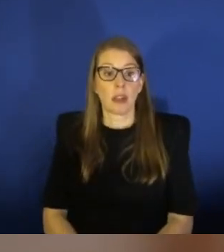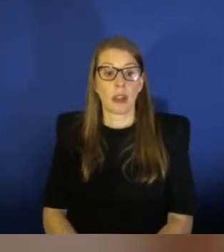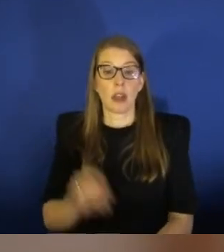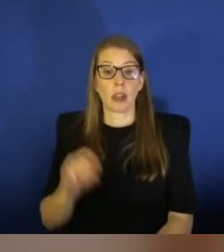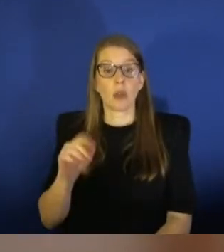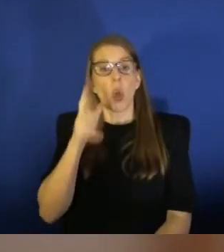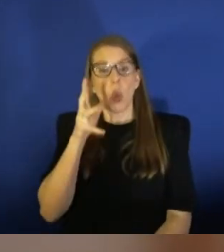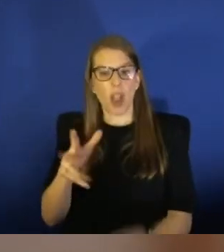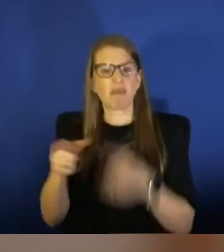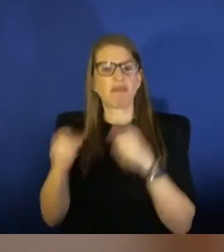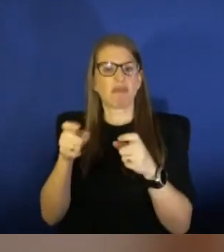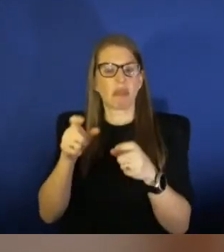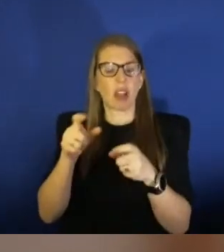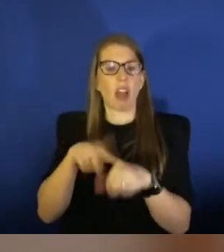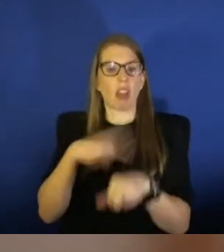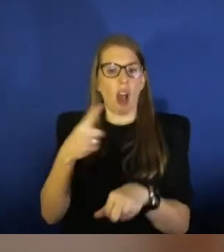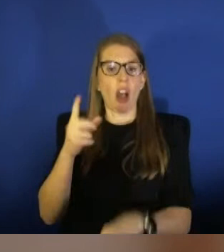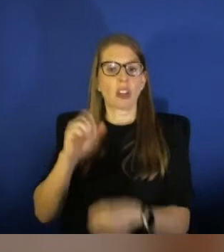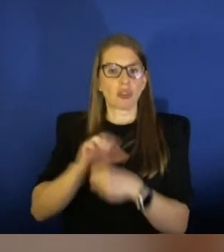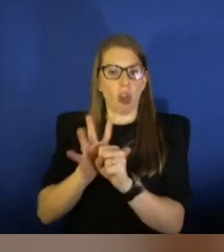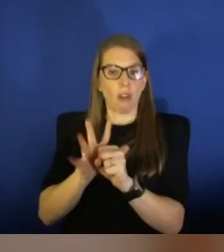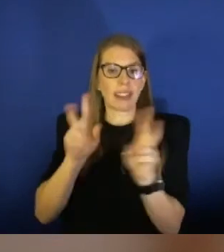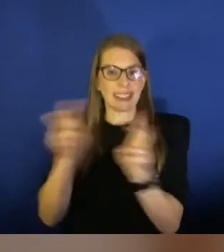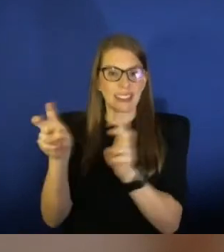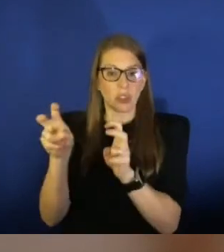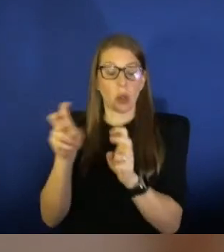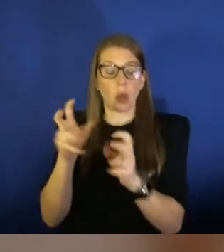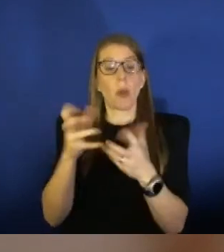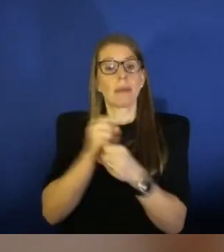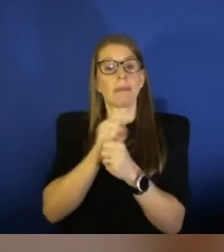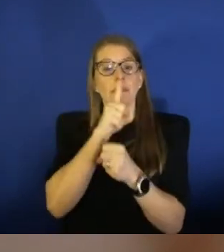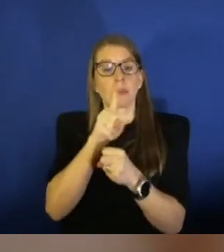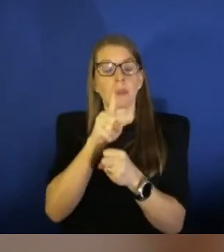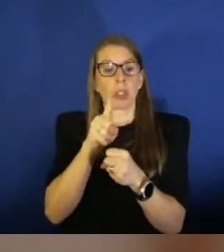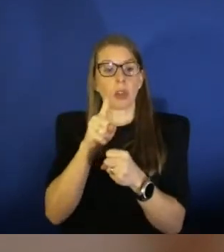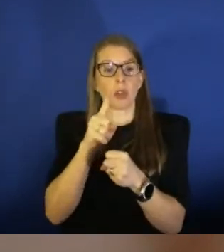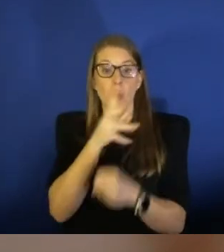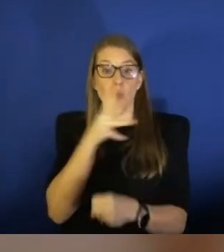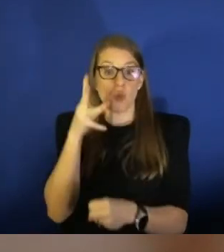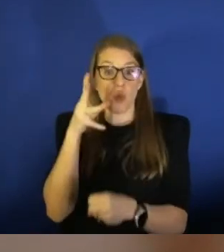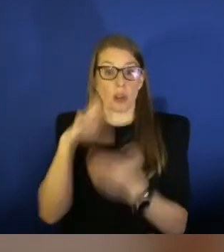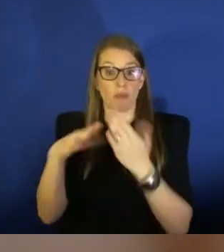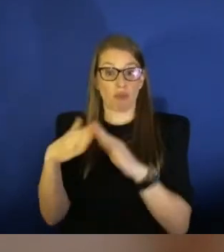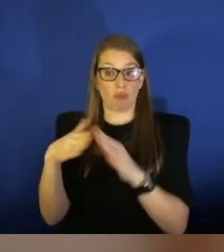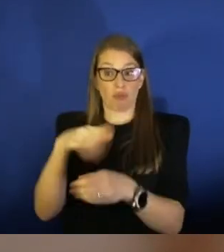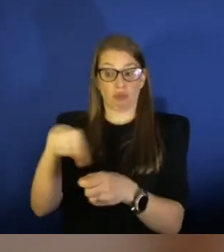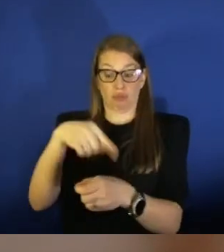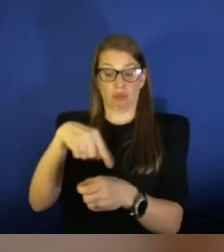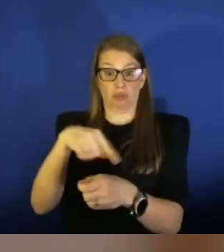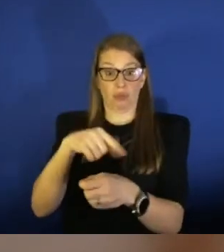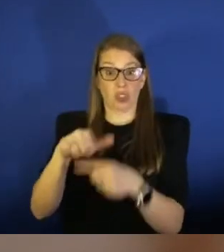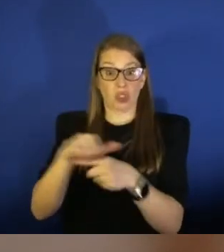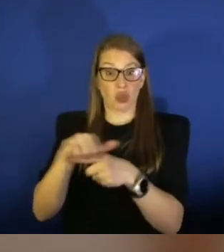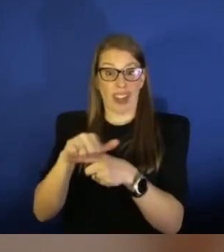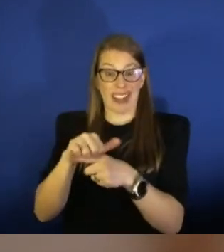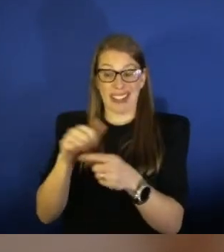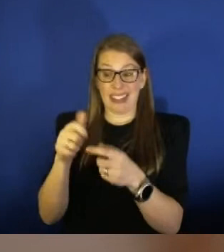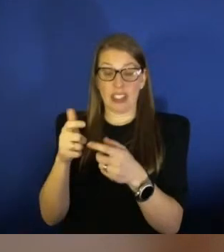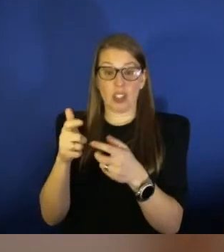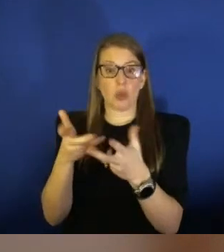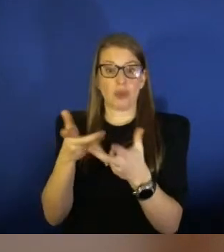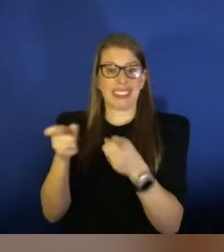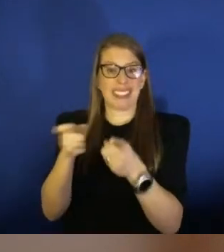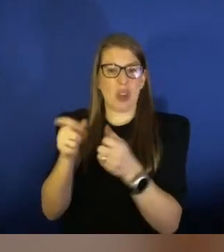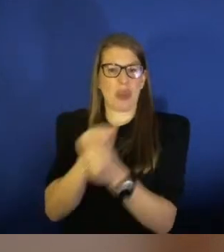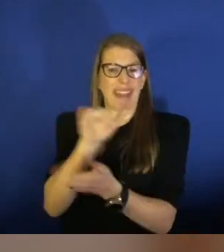issues, and we want to make sure that in the rural communities that folks are trained and prepared to deal with that. And we put